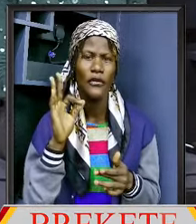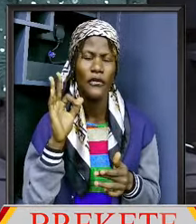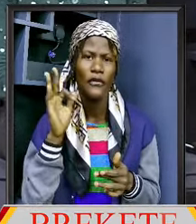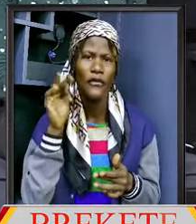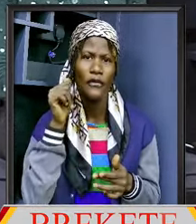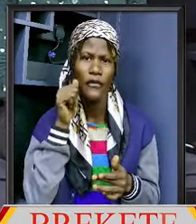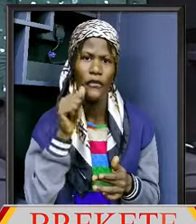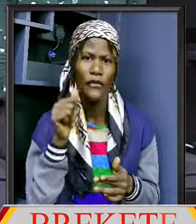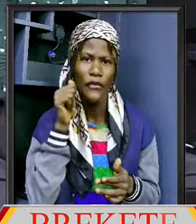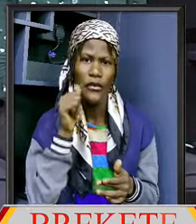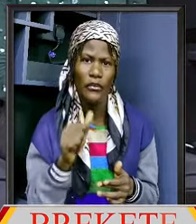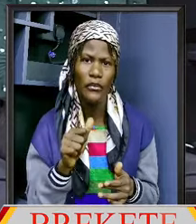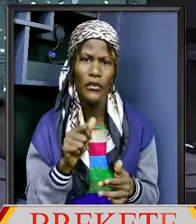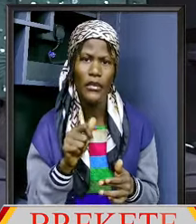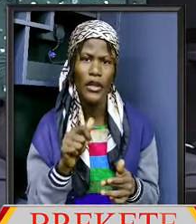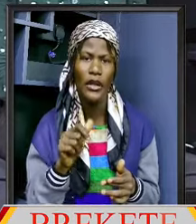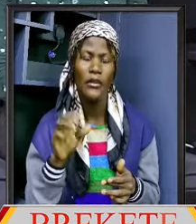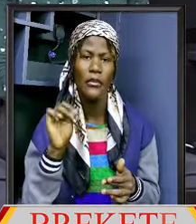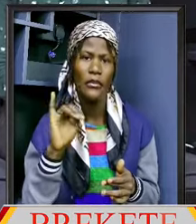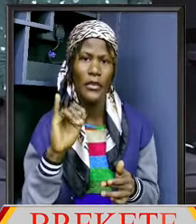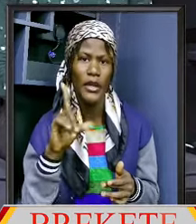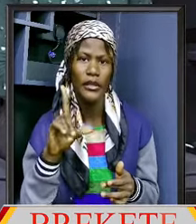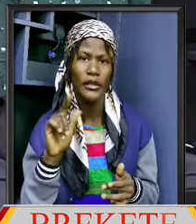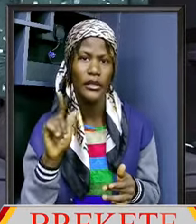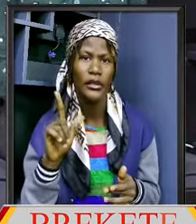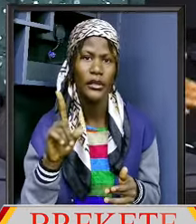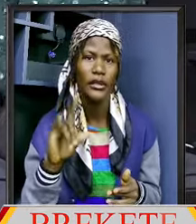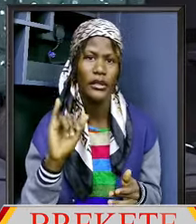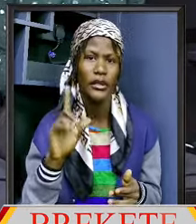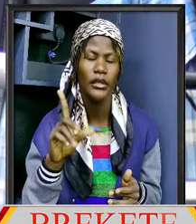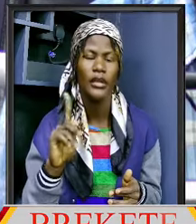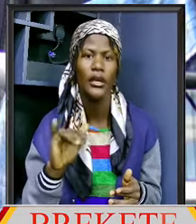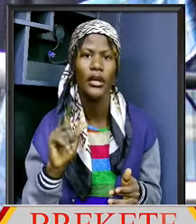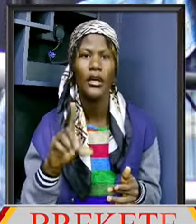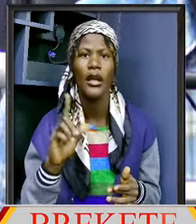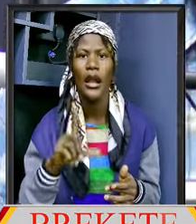Laboratory Scientists of Nigeria. Oh, clap now.